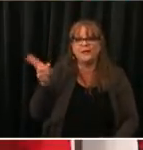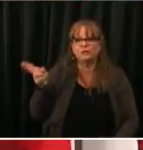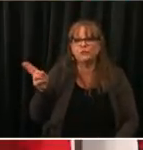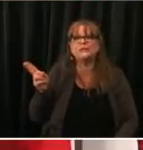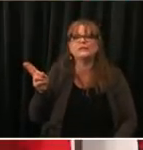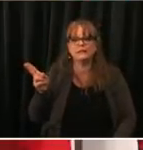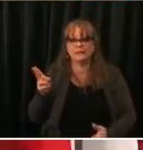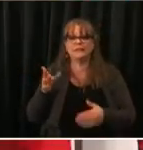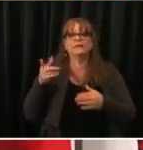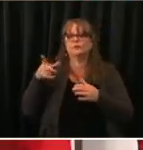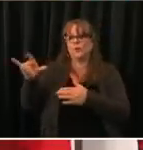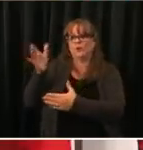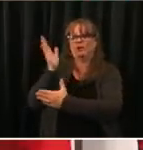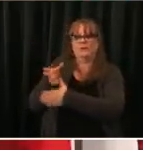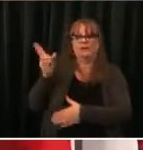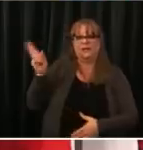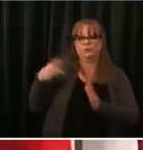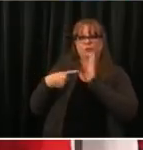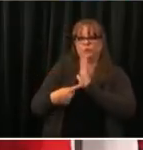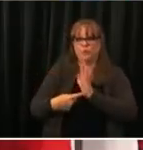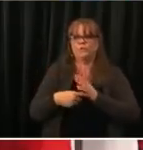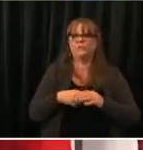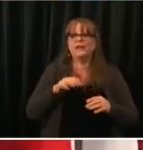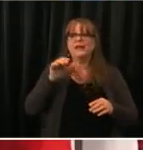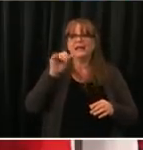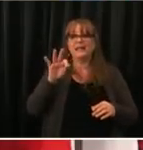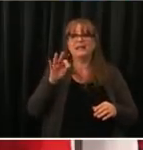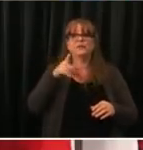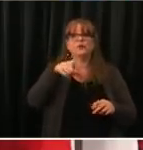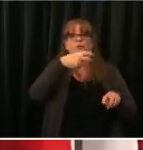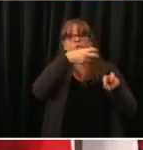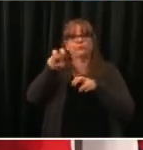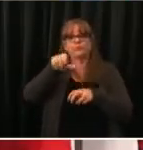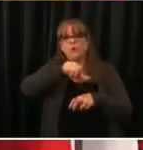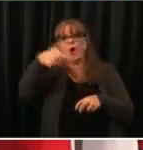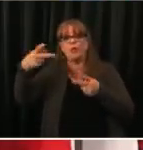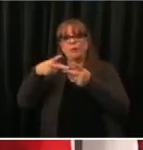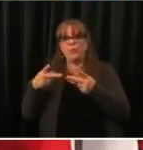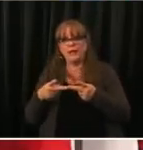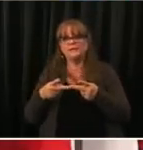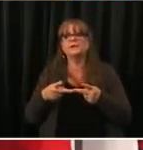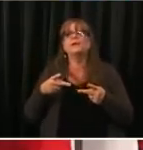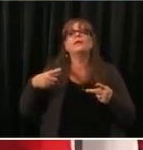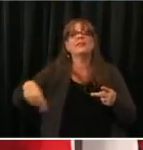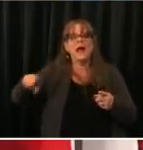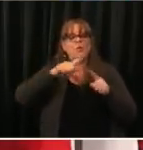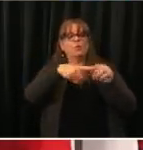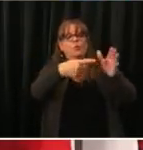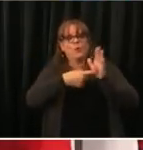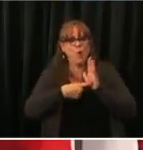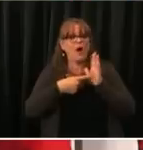where if they get it in a location other than where their medical records are, that they're able to demonstrate that they have those 2 pre-existing conditions that put them at much greater risk to COVID.